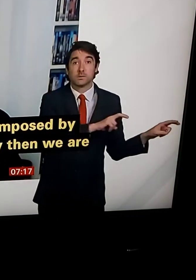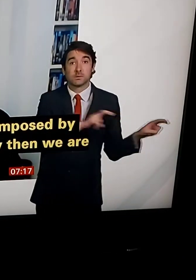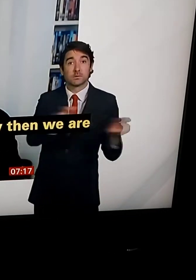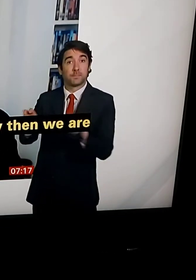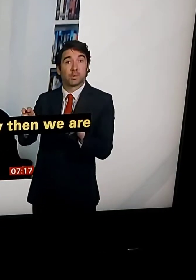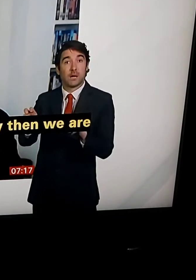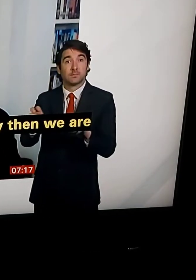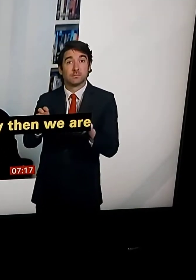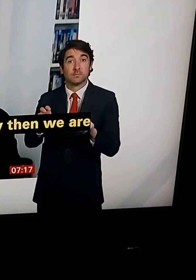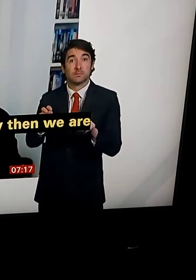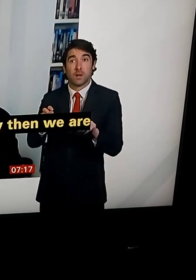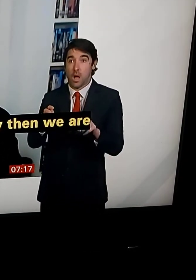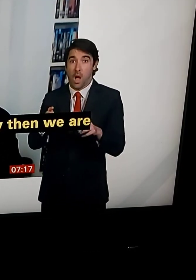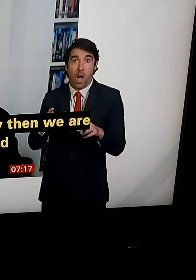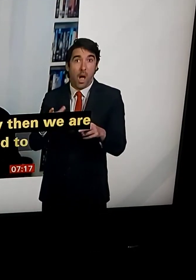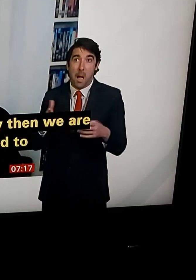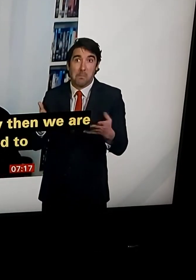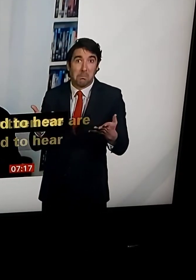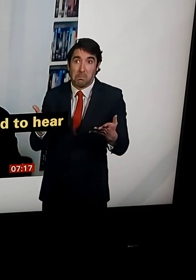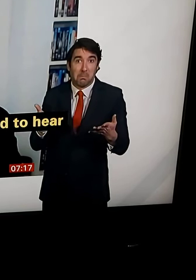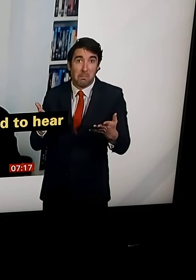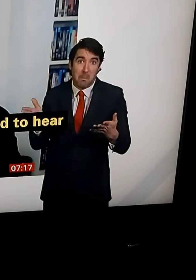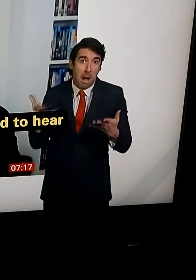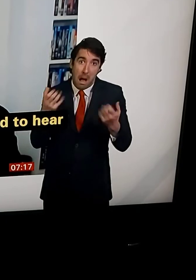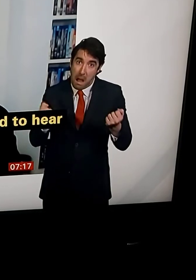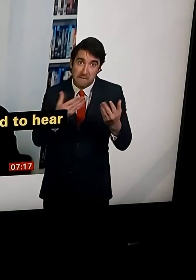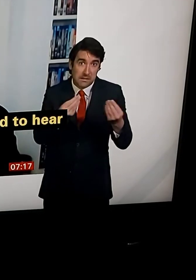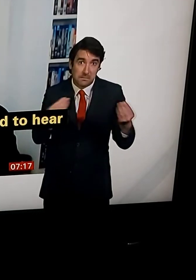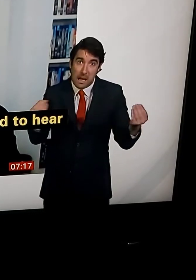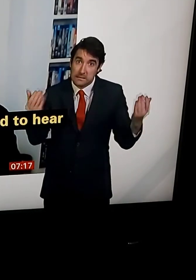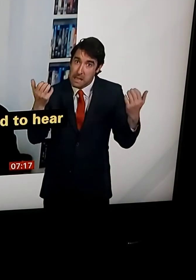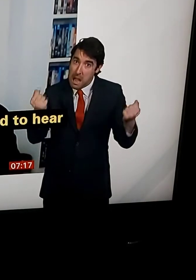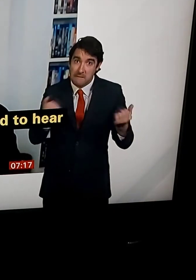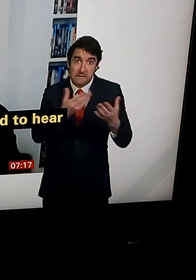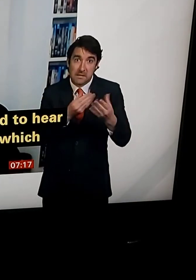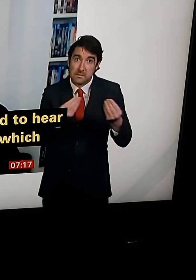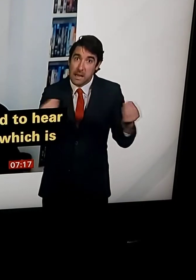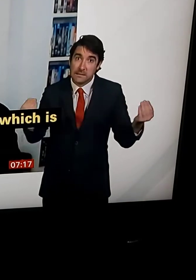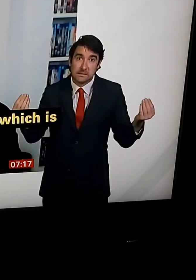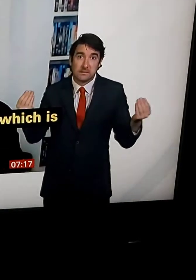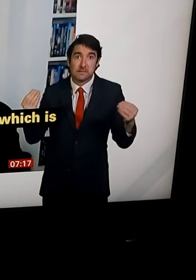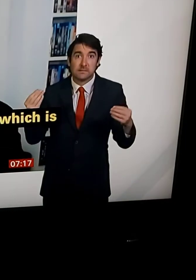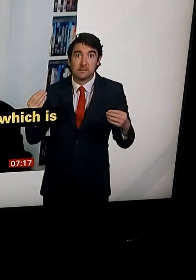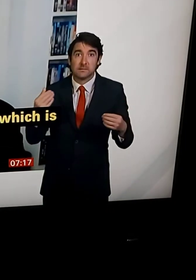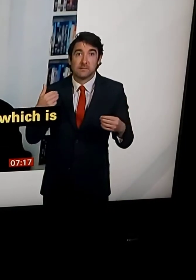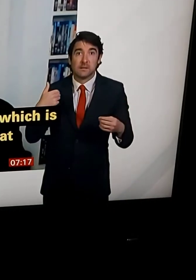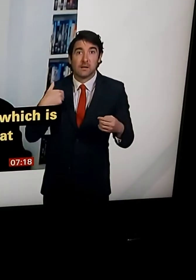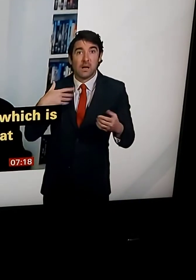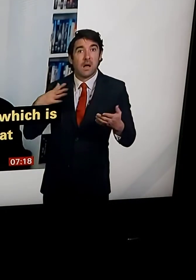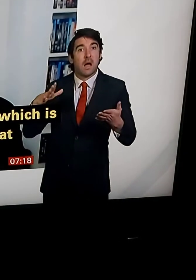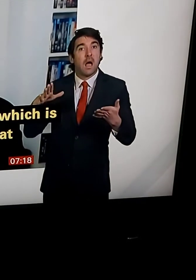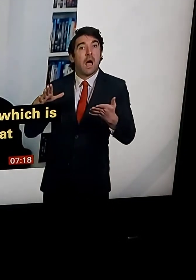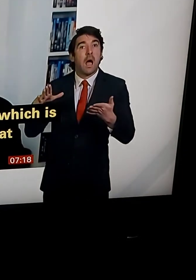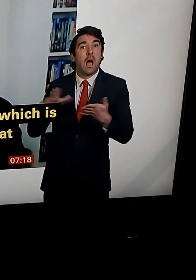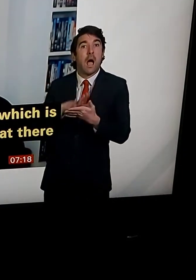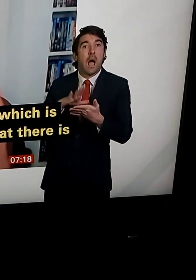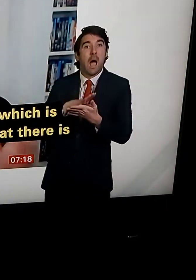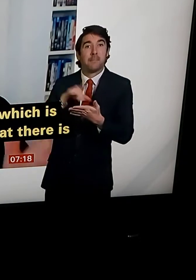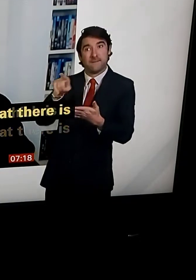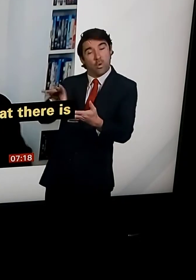which is open now probably. Actually, when I said that, there's probably 1 million people at UEA who are screaming, it doesn't open till 9, you idiot.